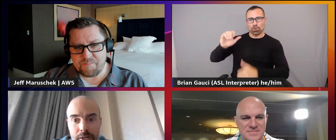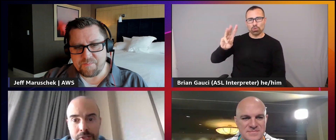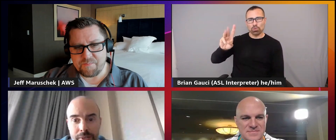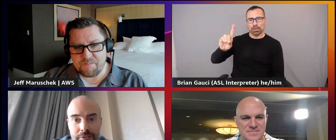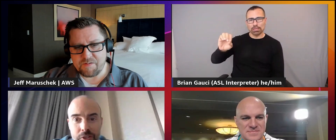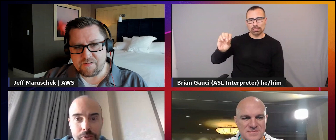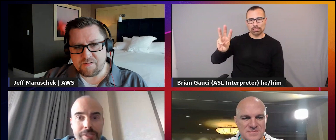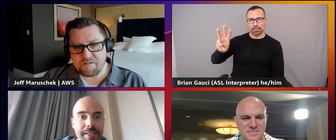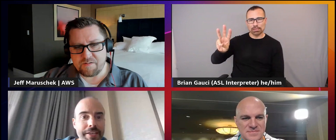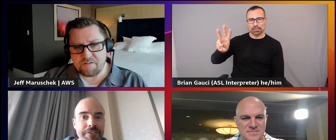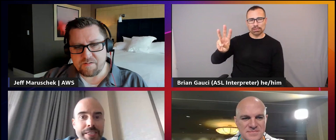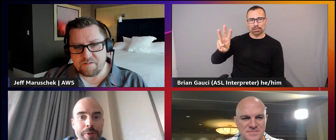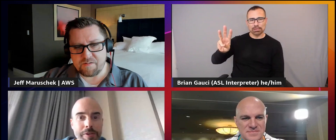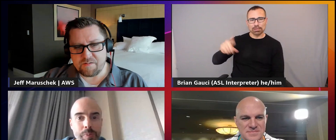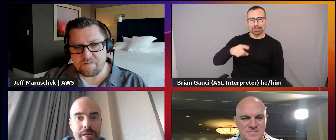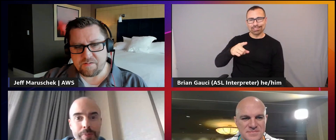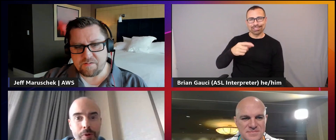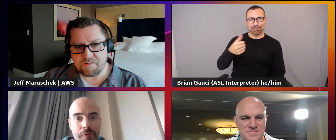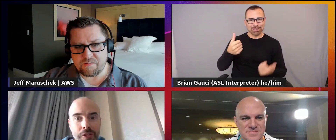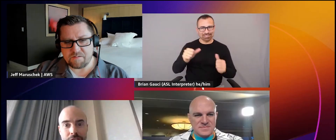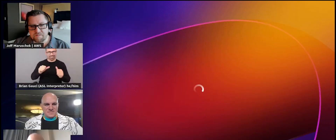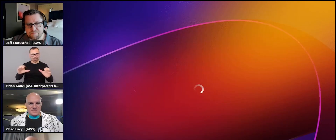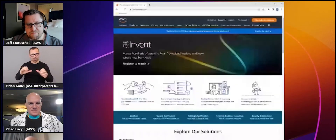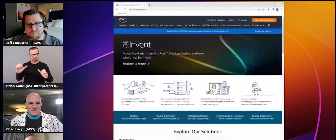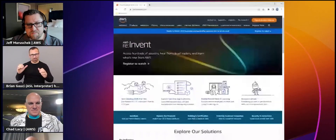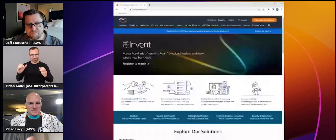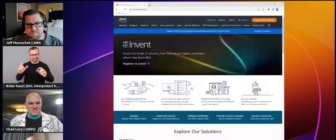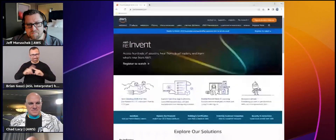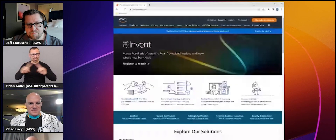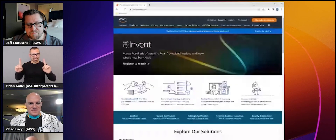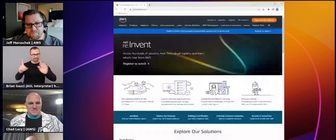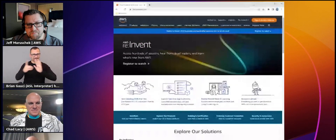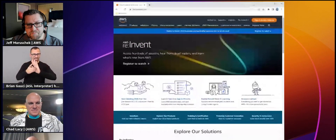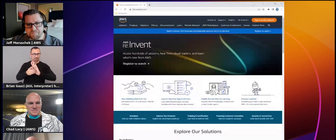All right, so I'm going to have to do a slightly different demo than I was planned, but hopefully you can see this one now.